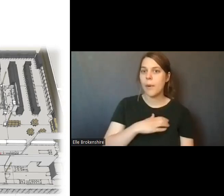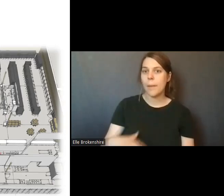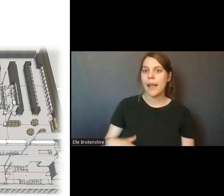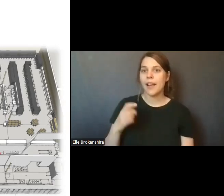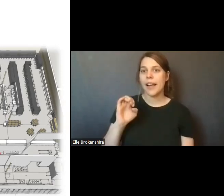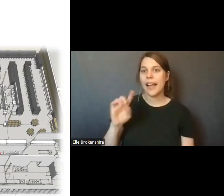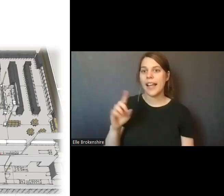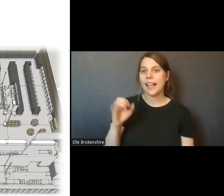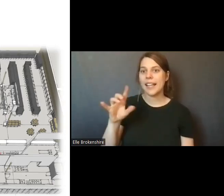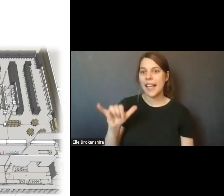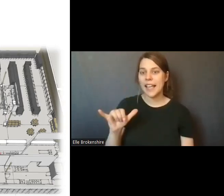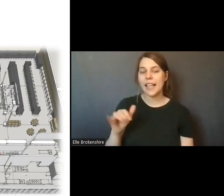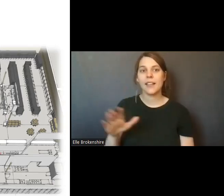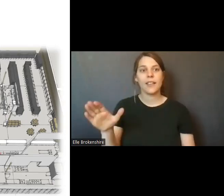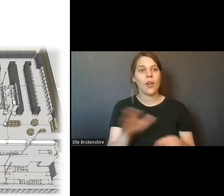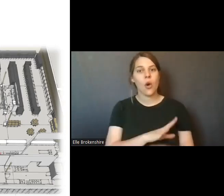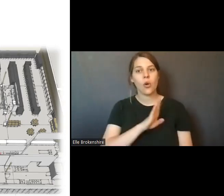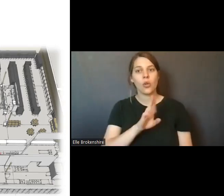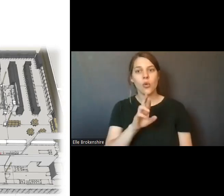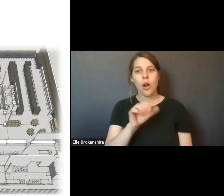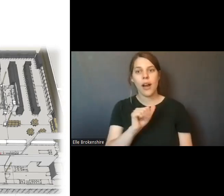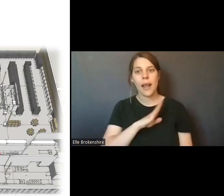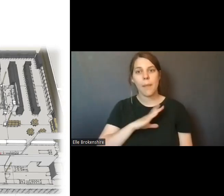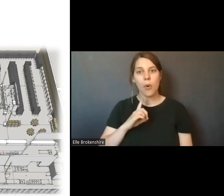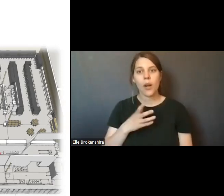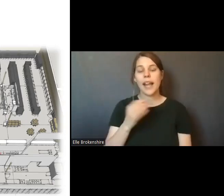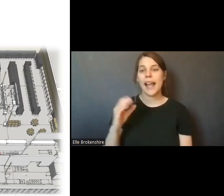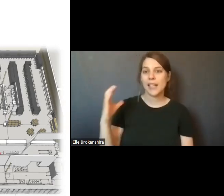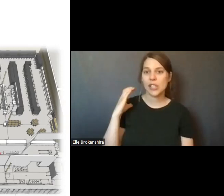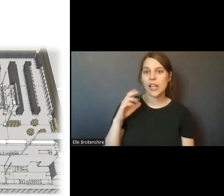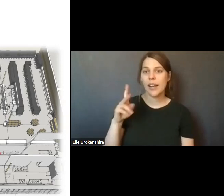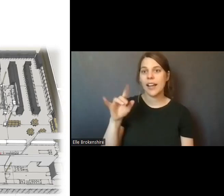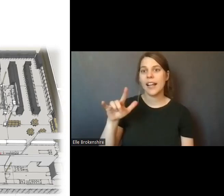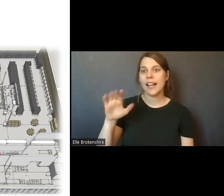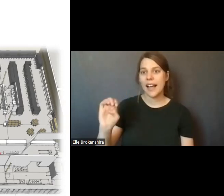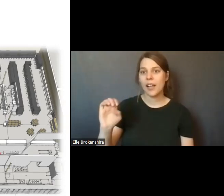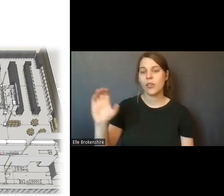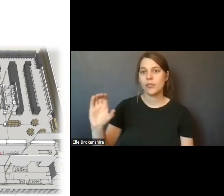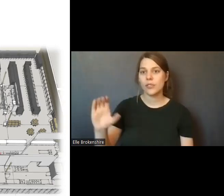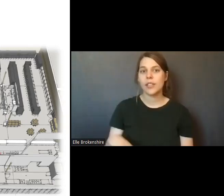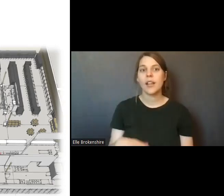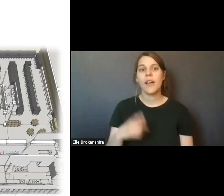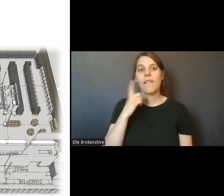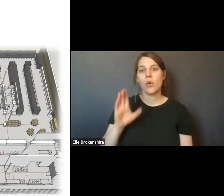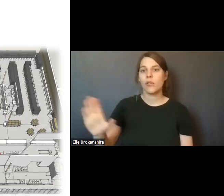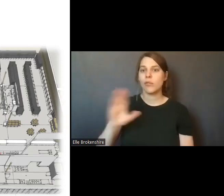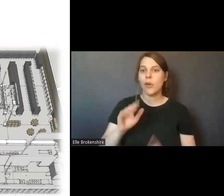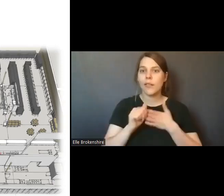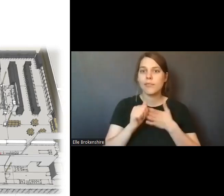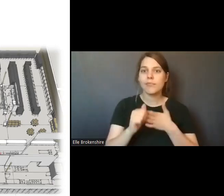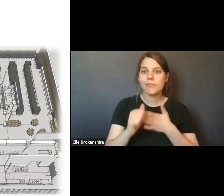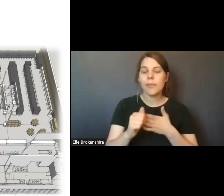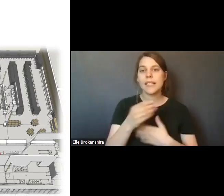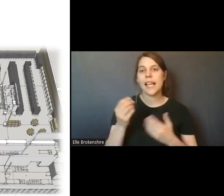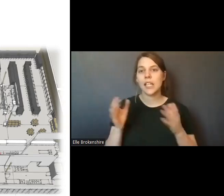URA Board, and specifically the URA Board Chair, Kyle Chentalapalli, for their ongoing guidance and encouragement.